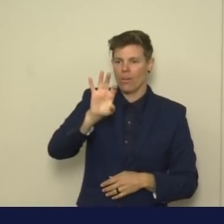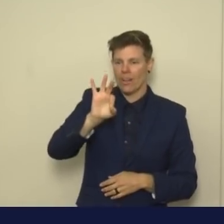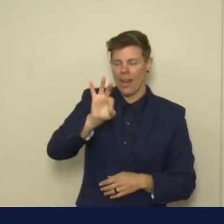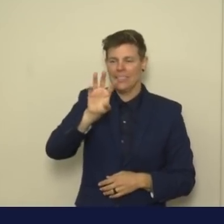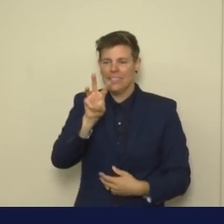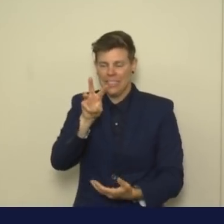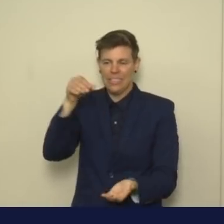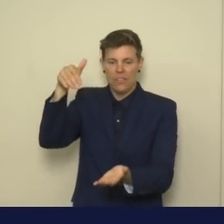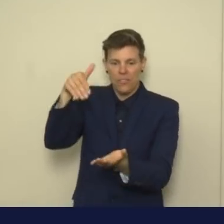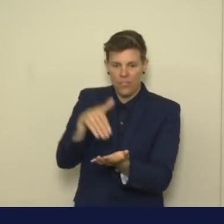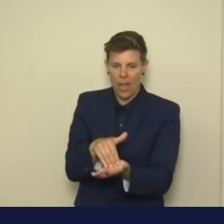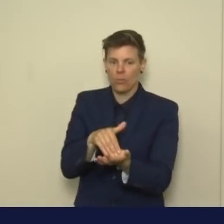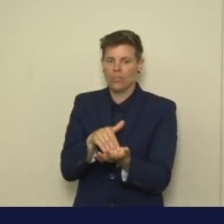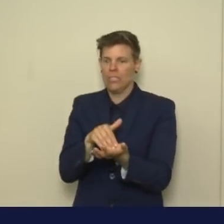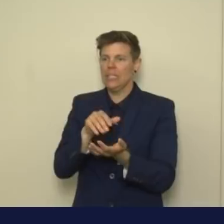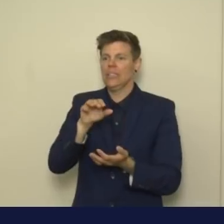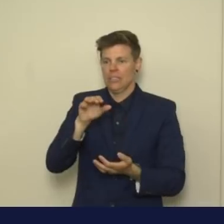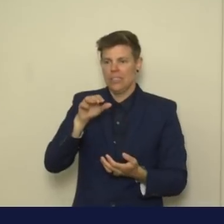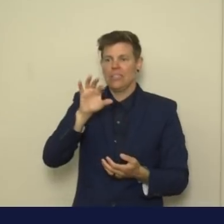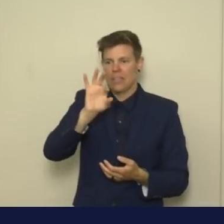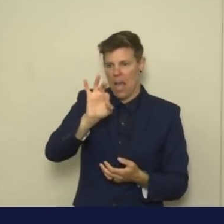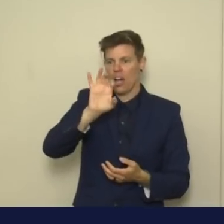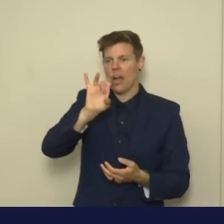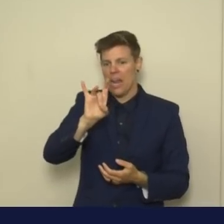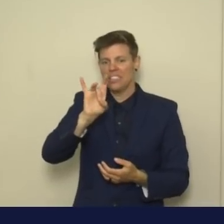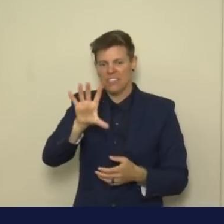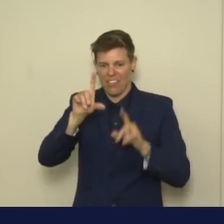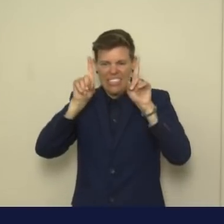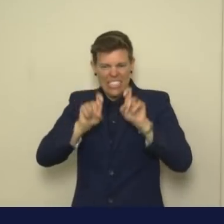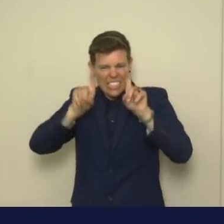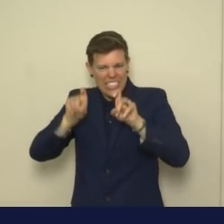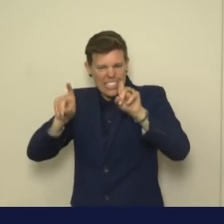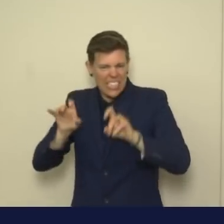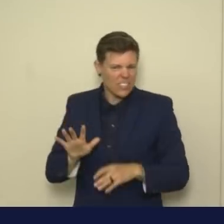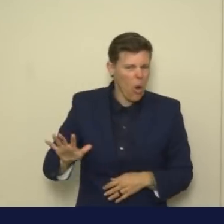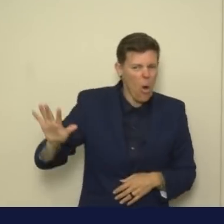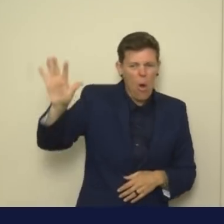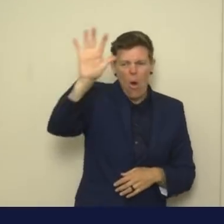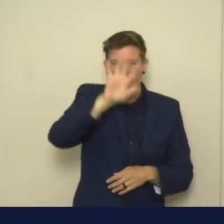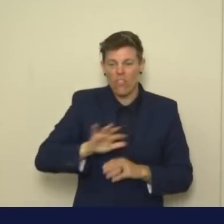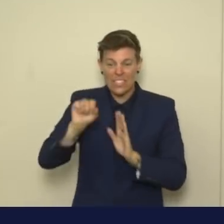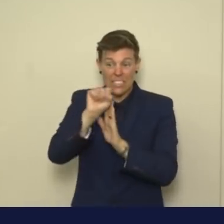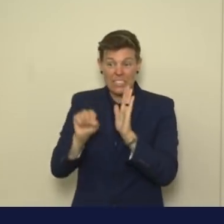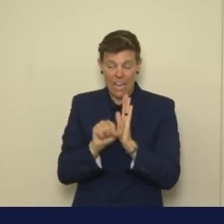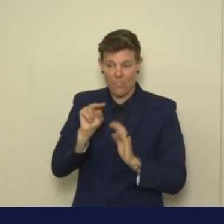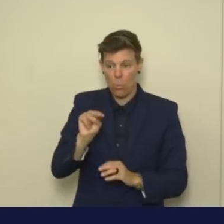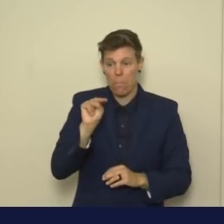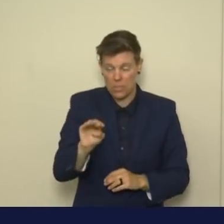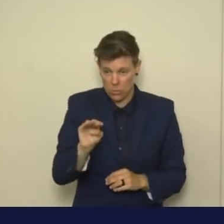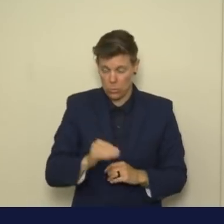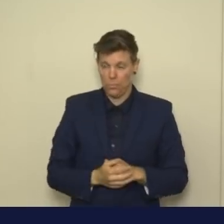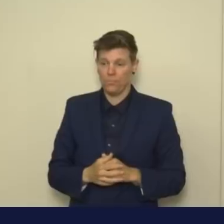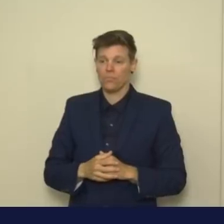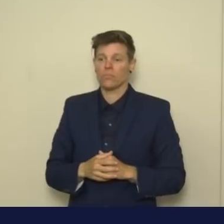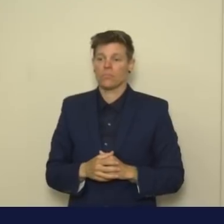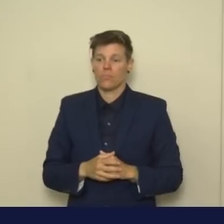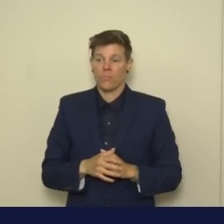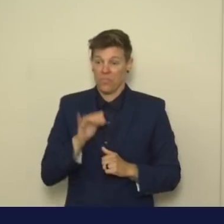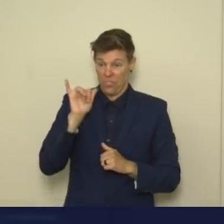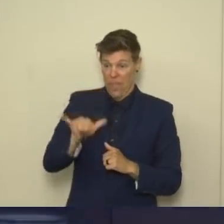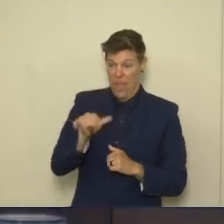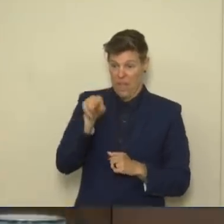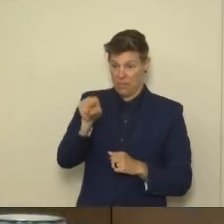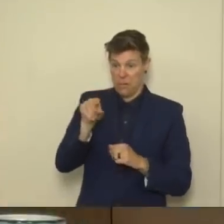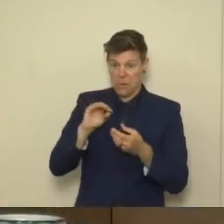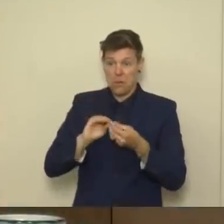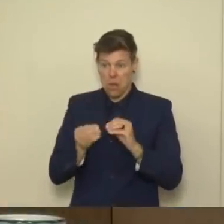496,985 total tests. We continue, and I hope someone, that was actually a primer, asks me